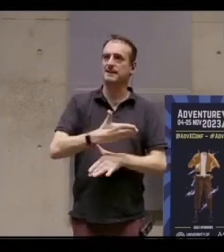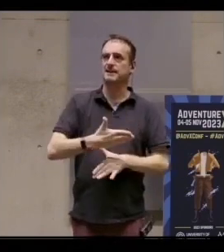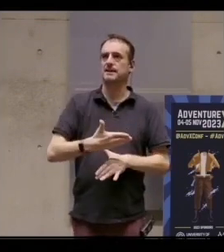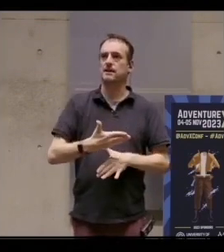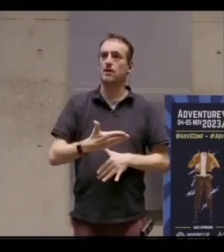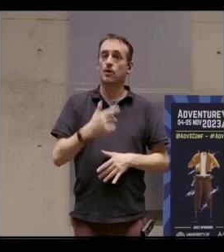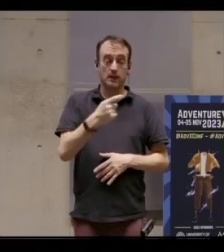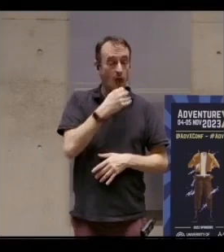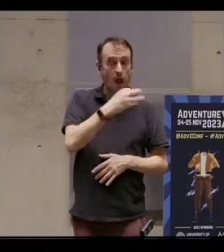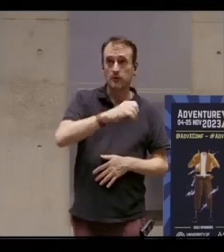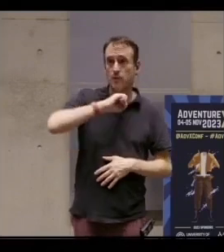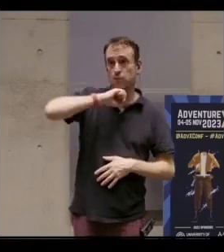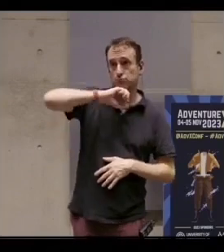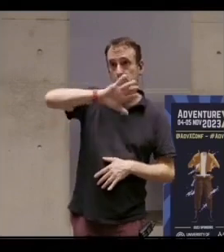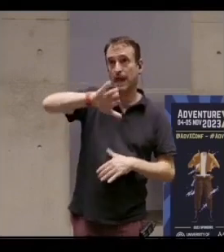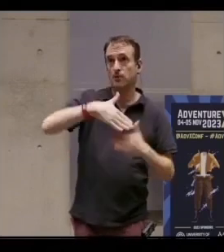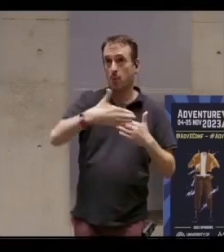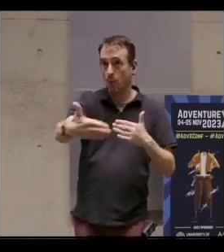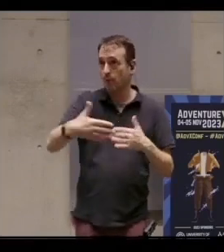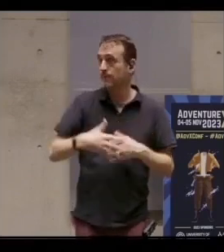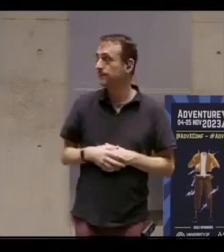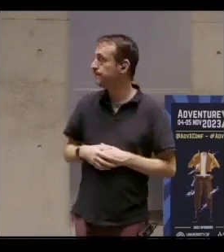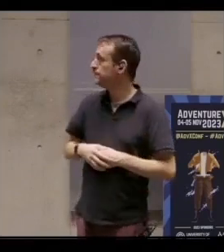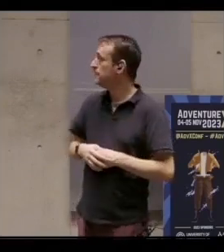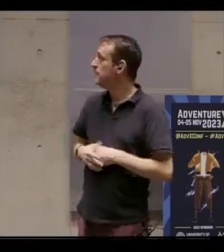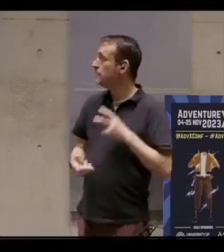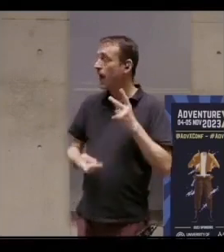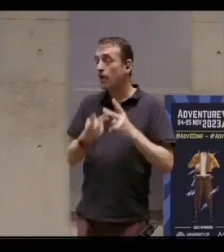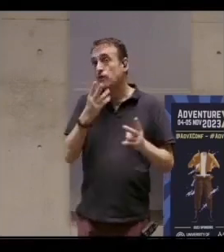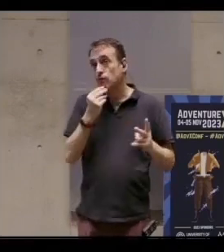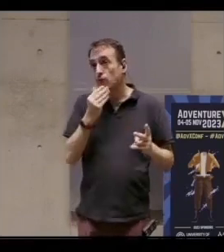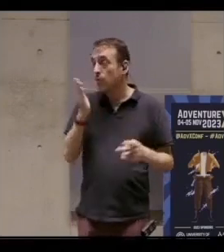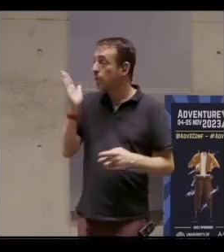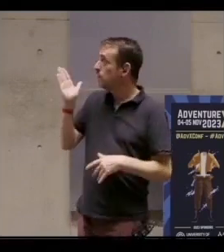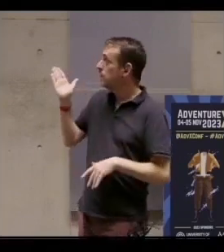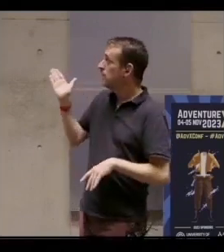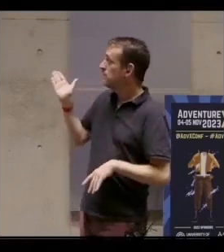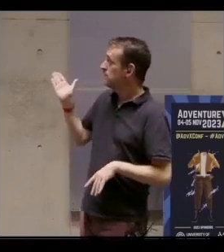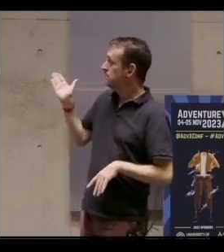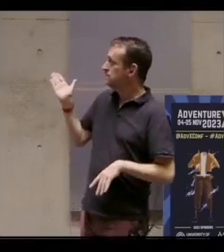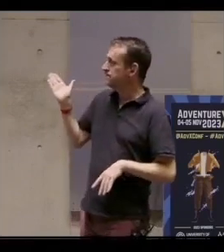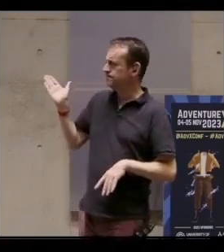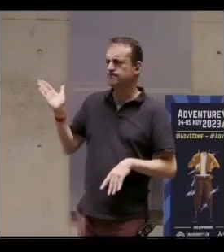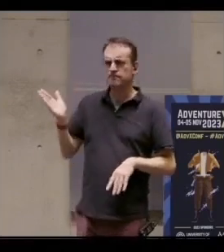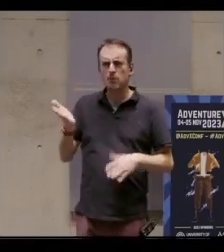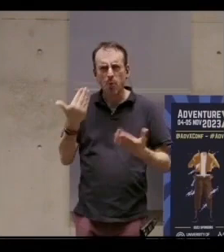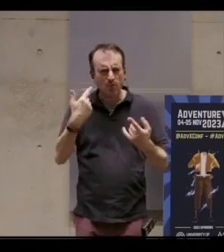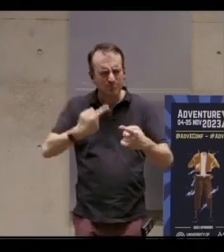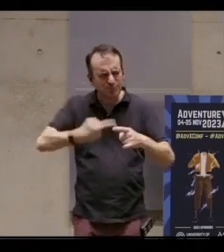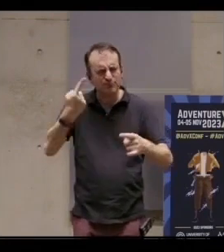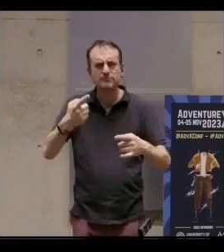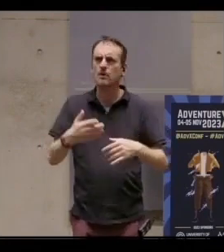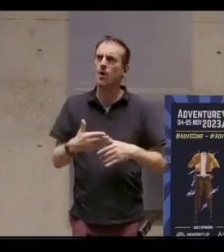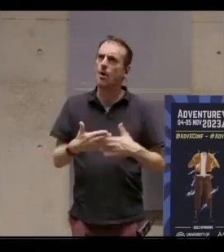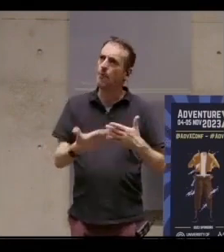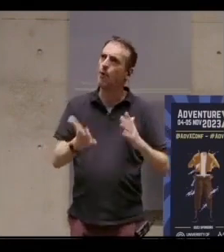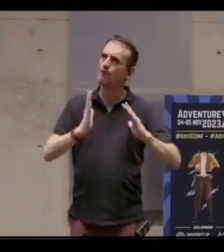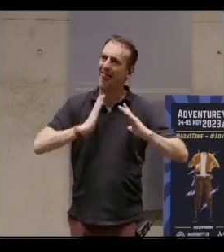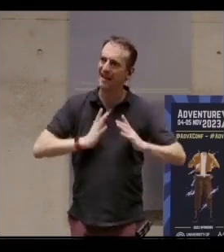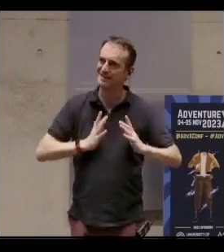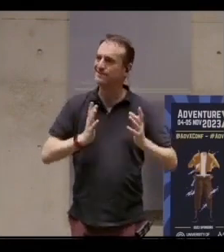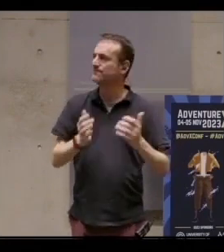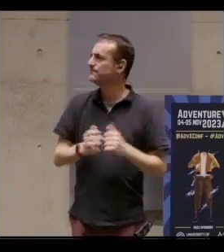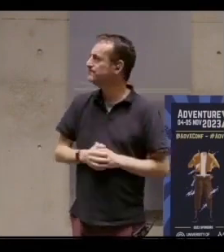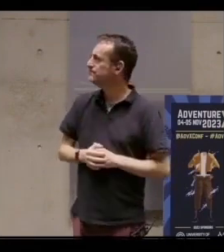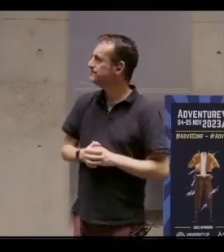more. Other useful phrases. Let's make it a little bit more urgent. Let's make it a little bit more